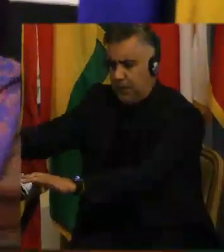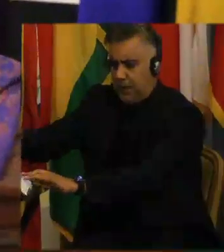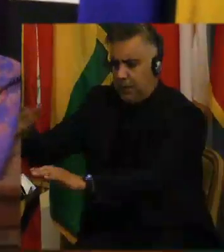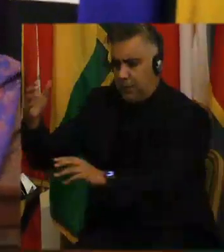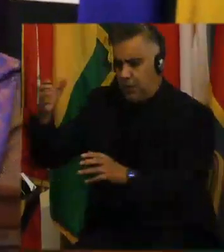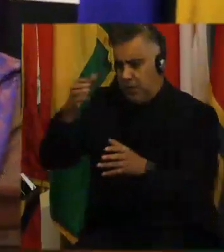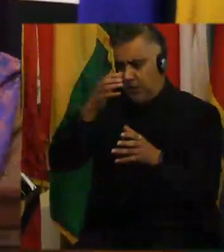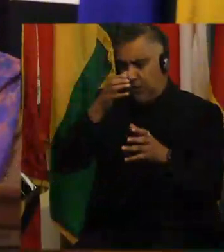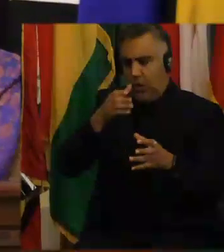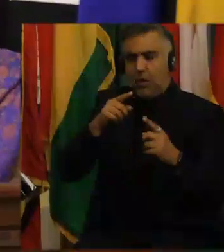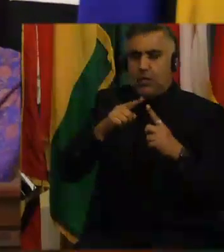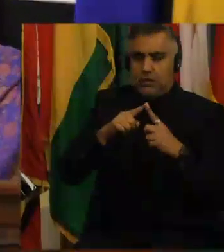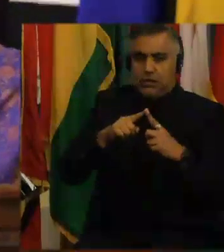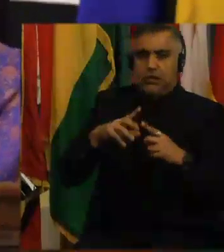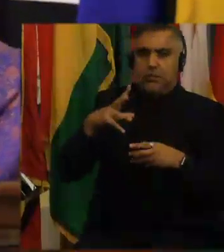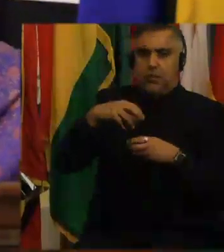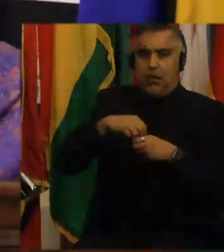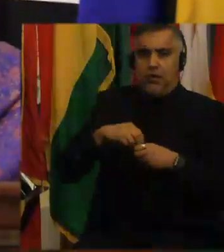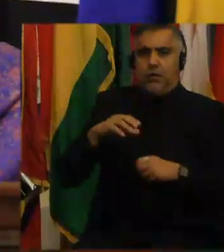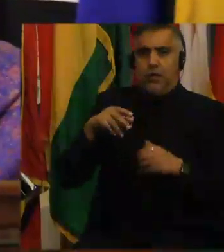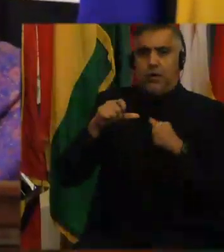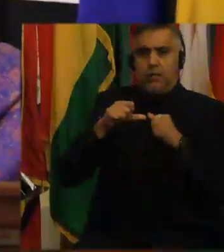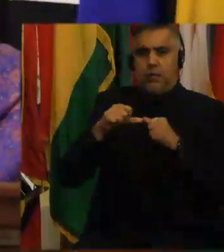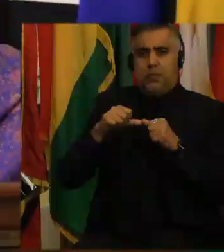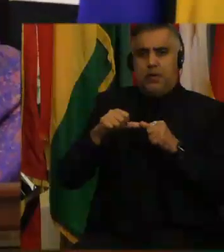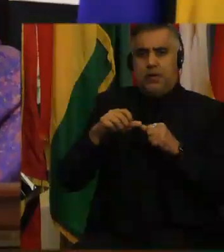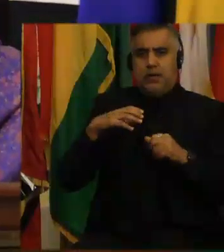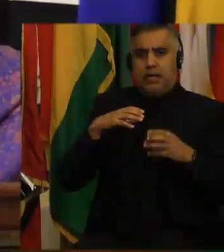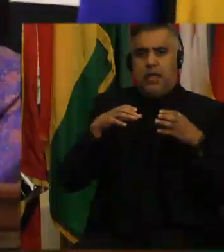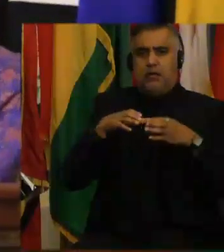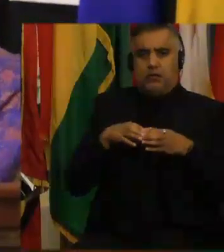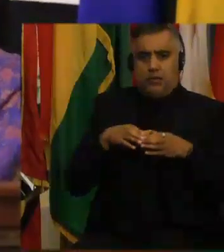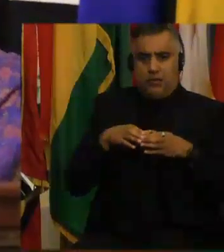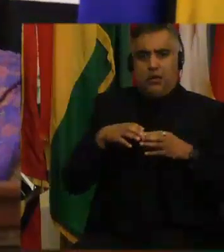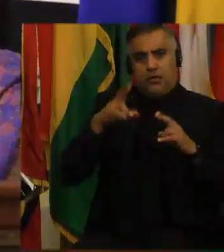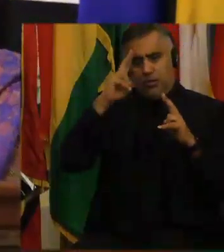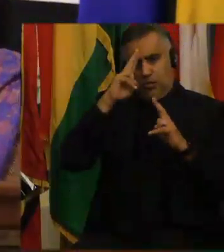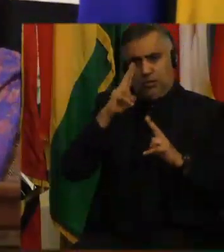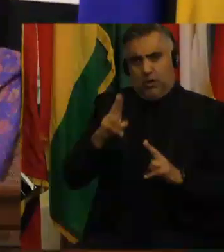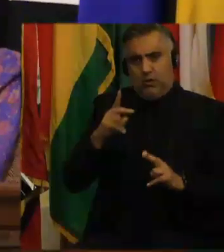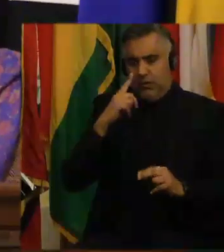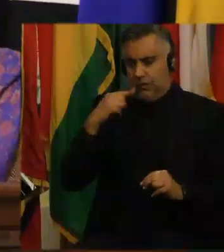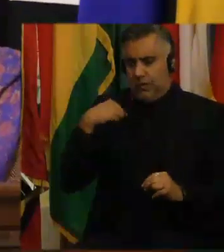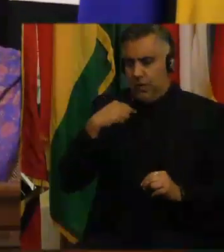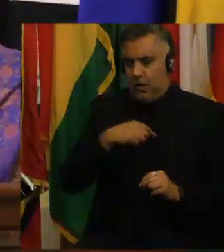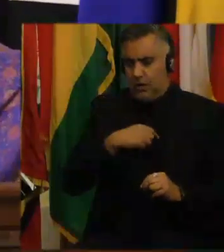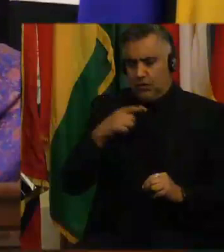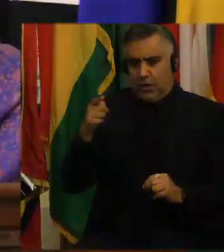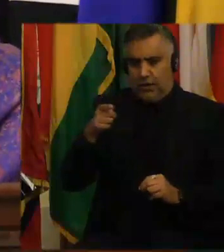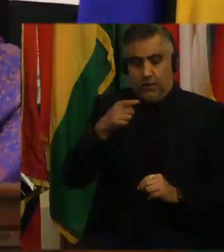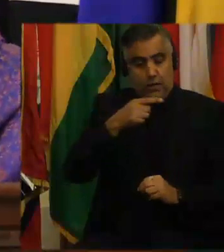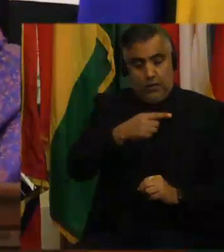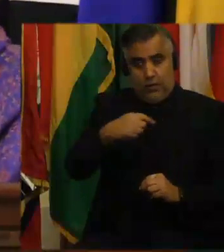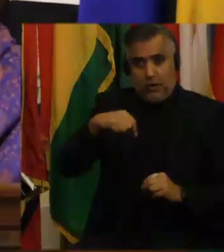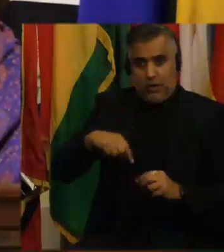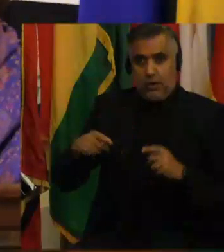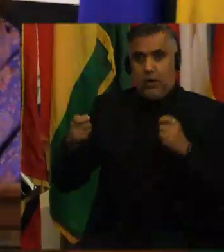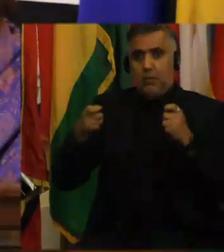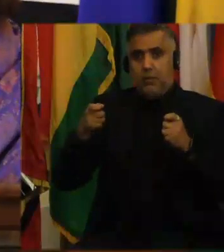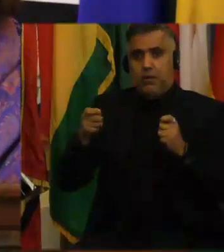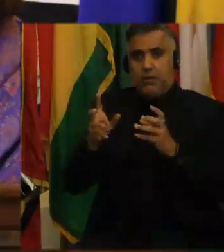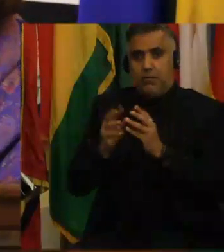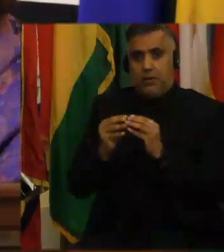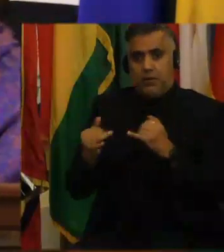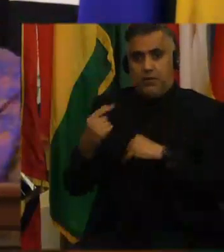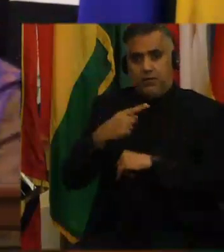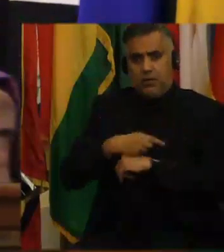es para nosotros un honor que ella esté presidiendo esta reunión y le agradecemos mucho.